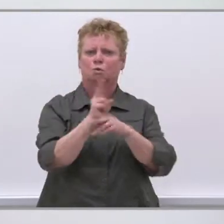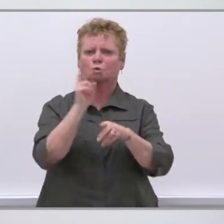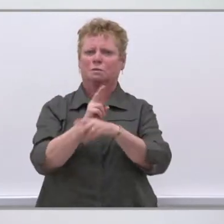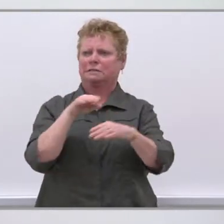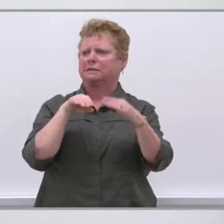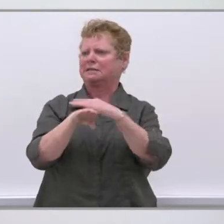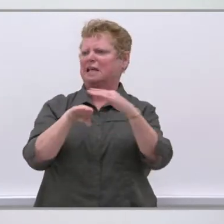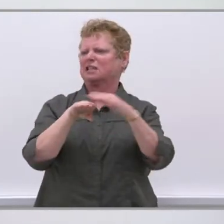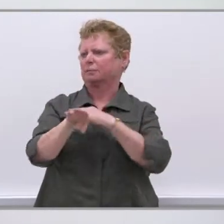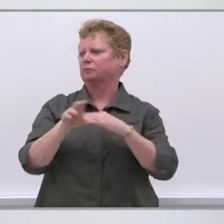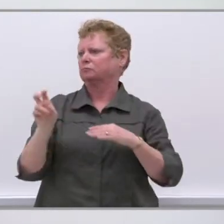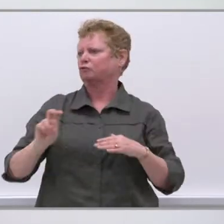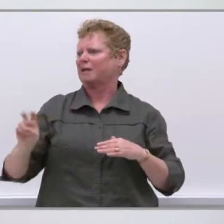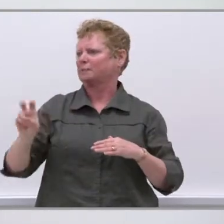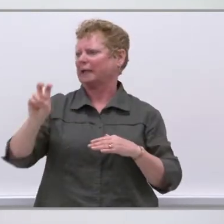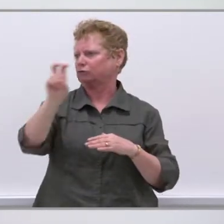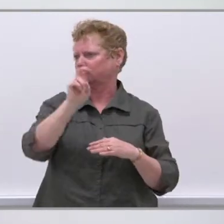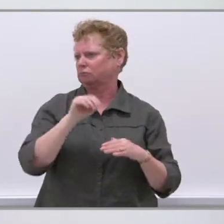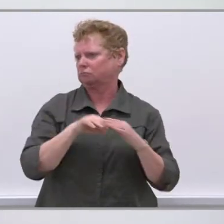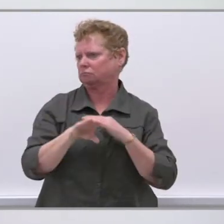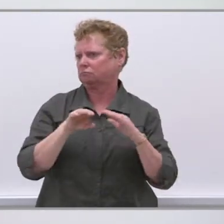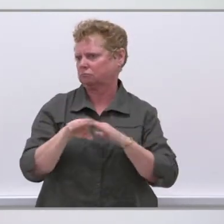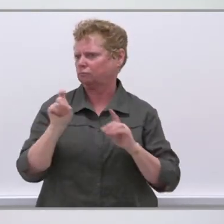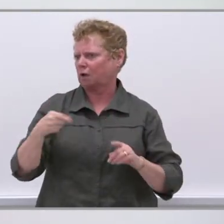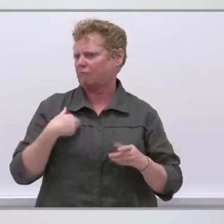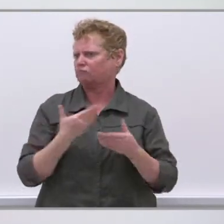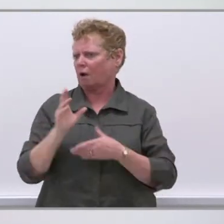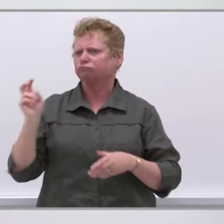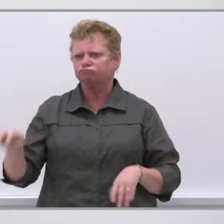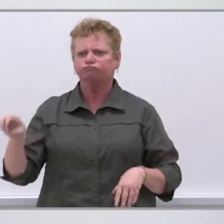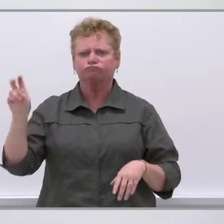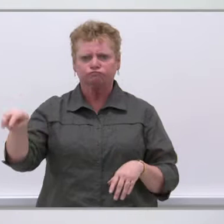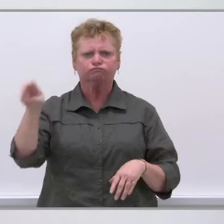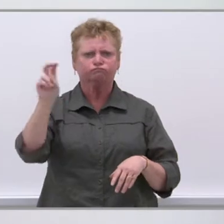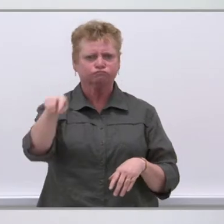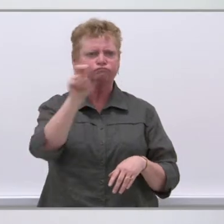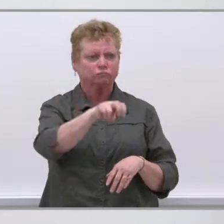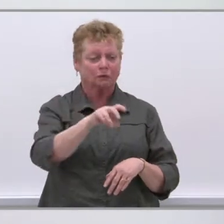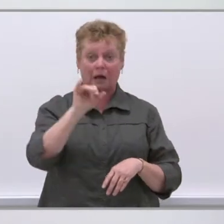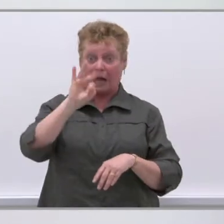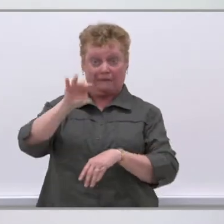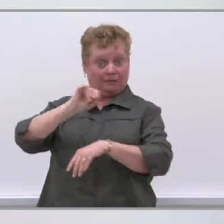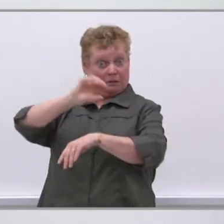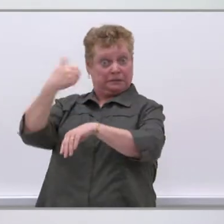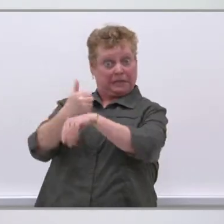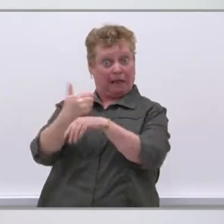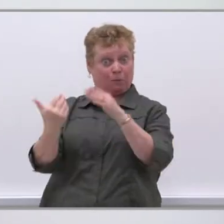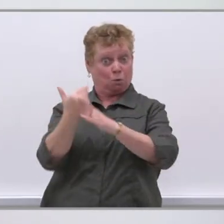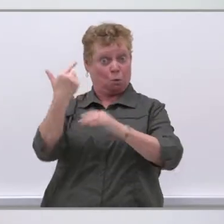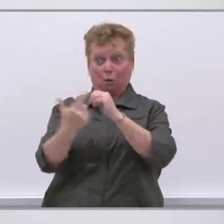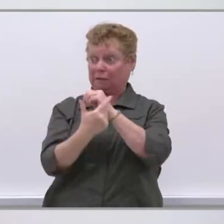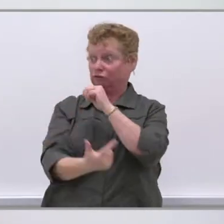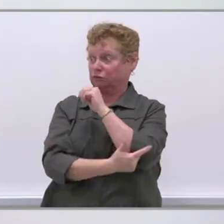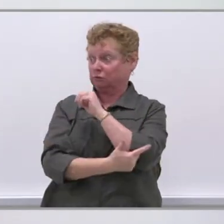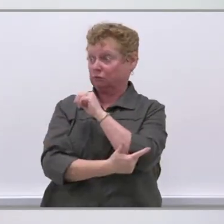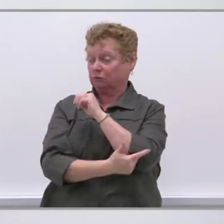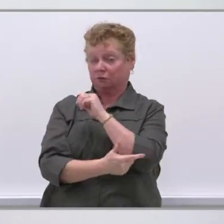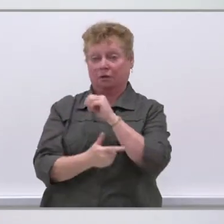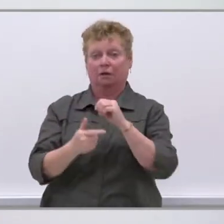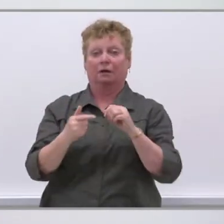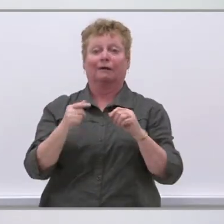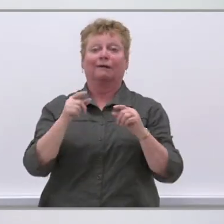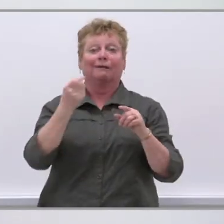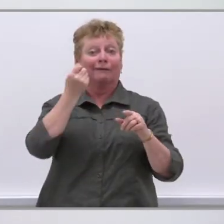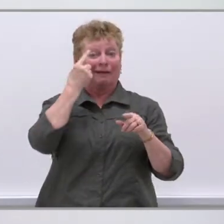accessible transportation systems. The new legislation will not govern travel